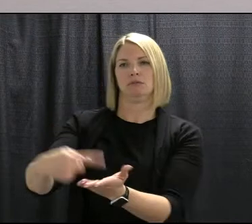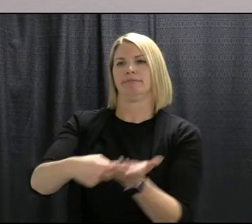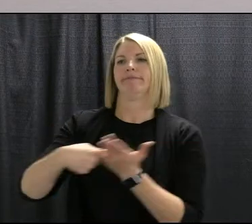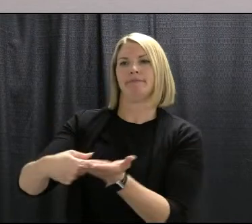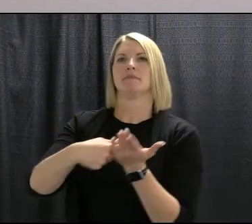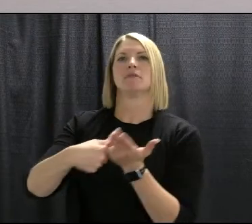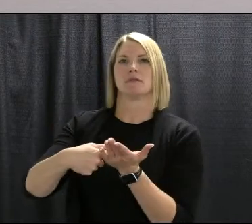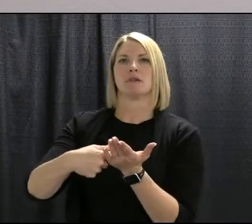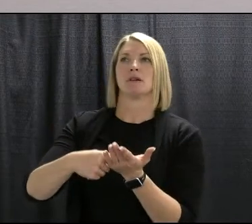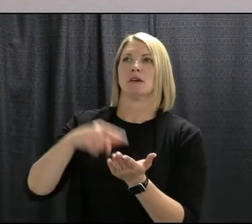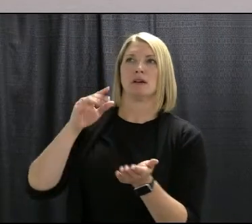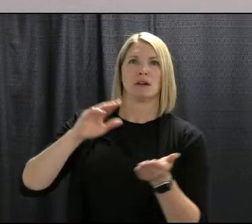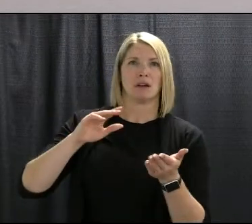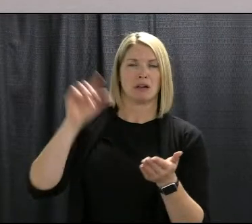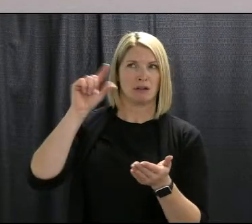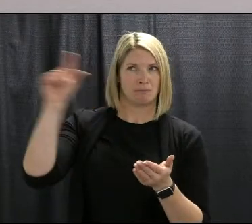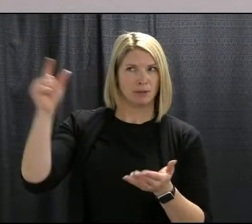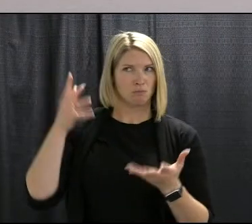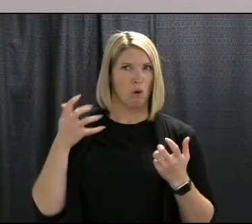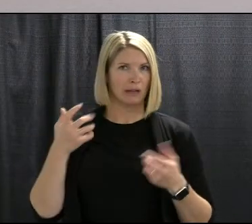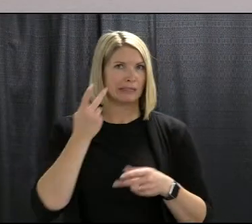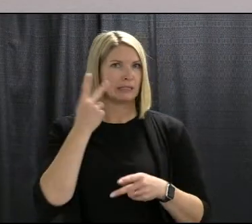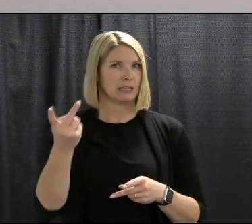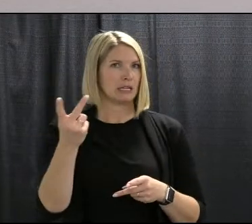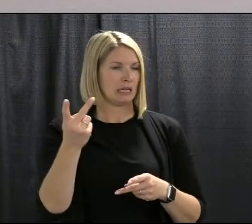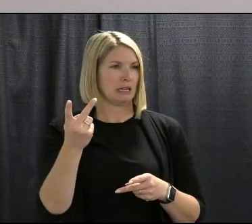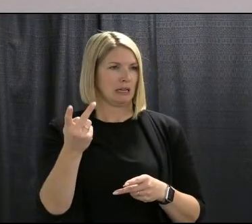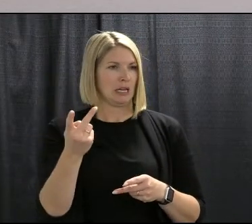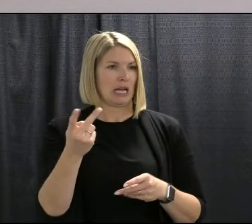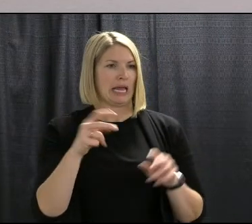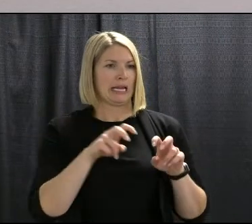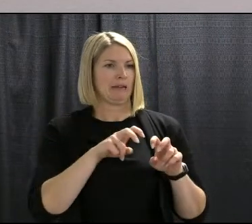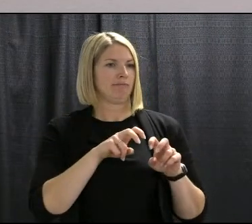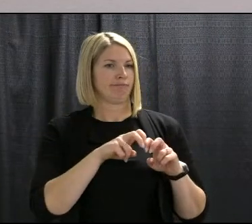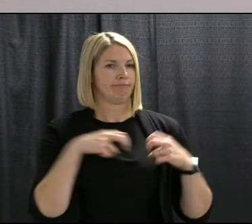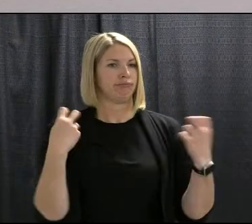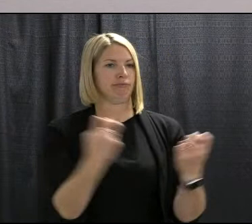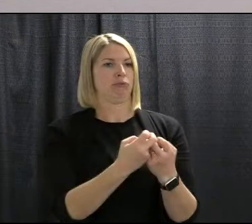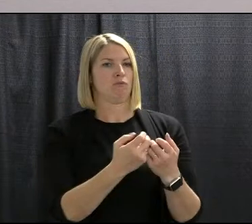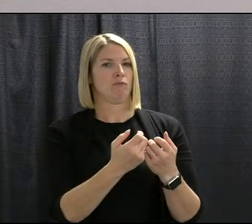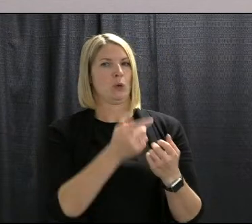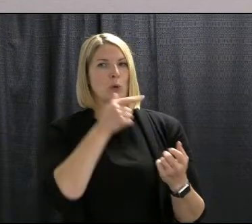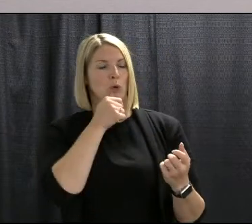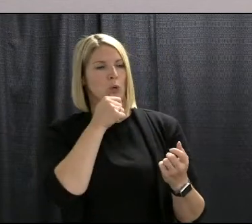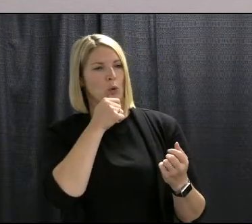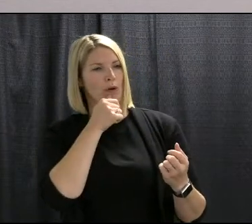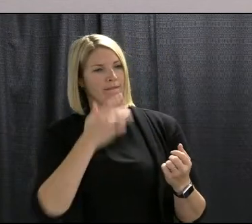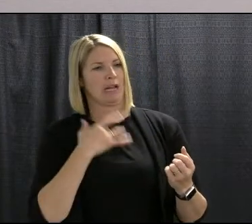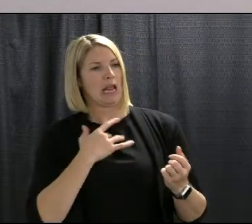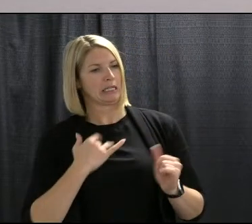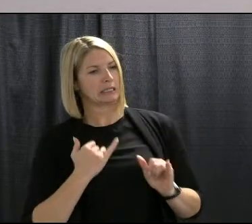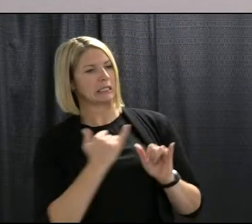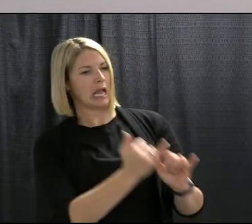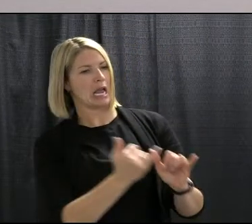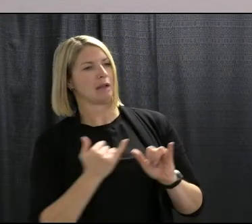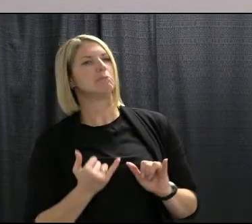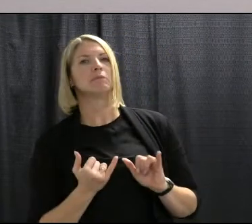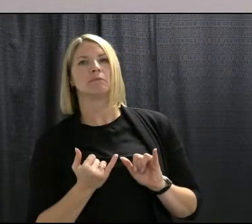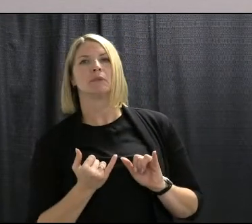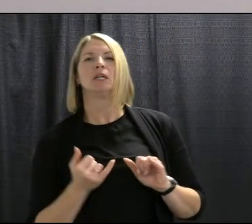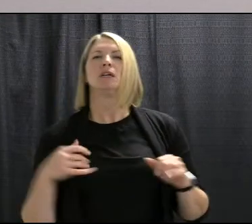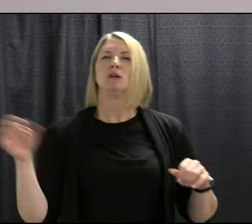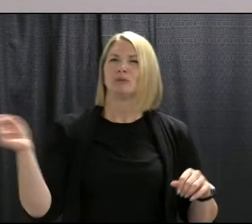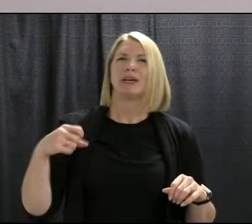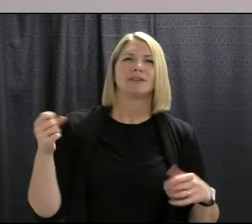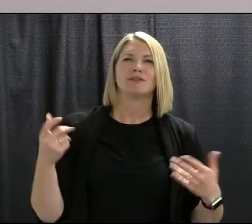and wants to see leadership tables that reflect them. And so, again, we're going to do the best we can. I mean, of course, we've done jurisdictional